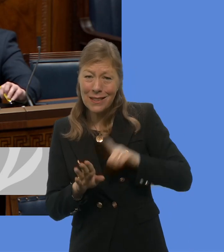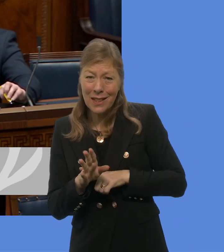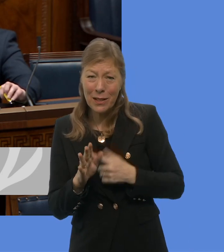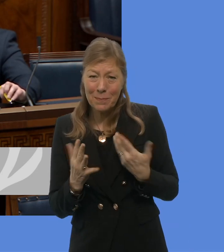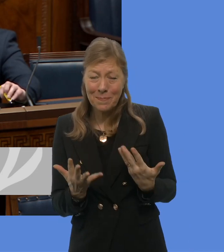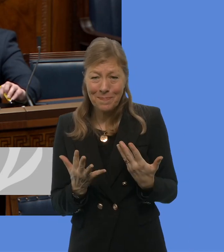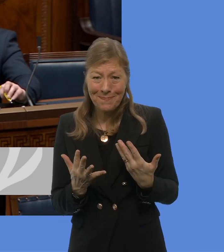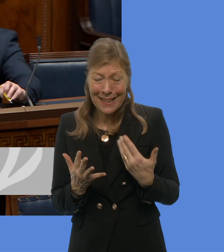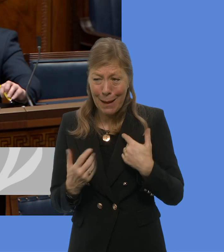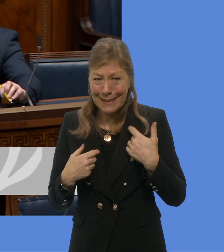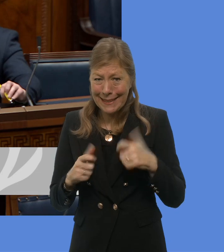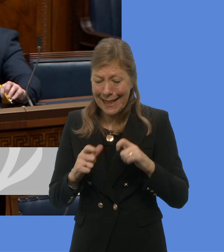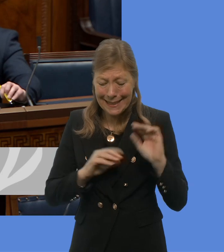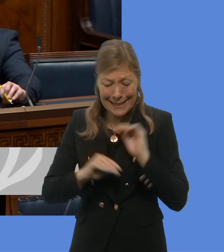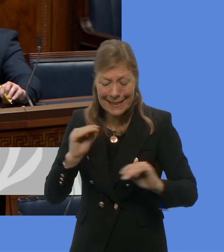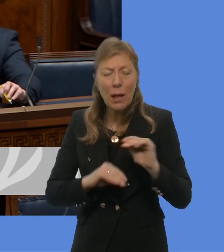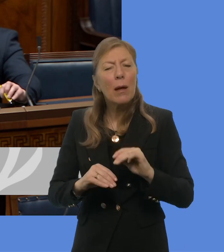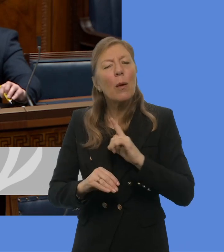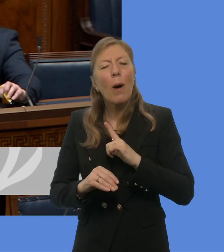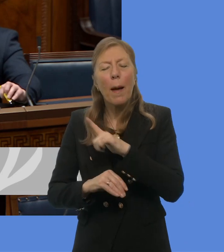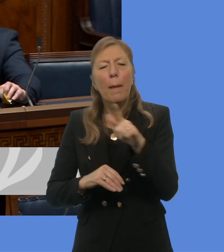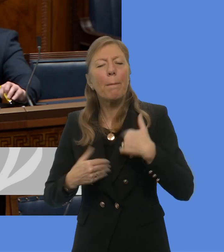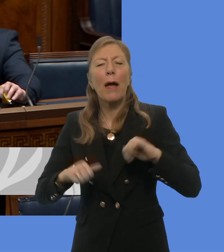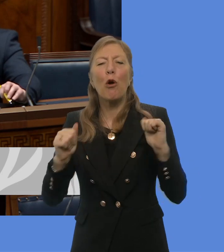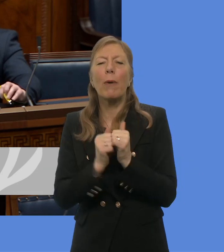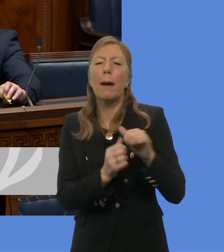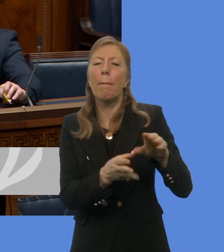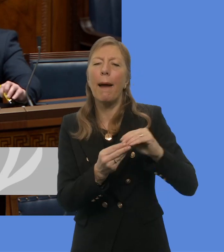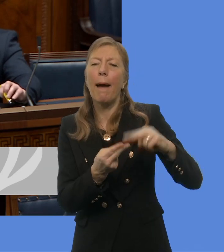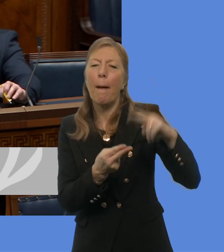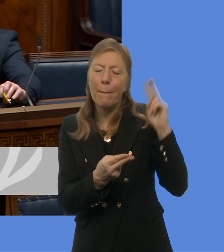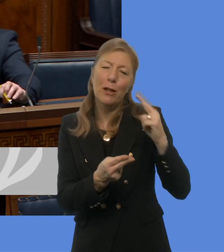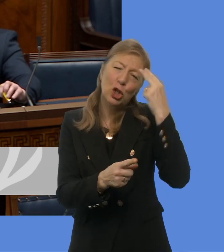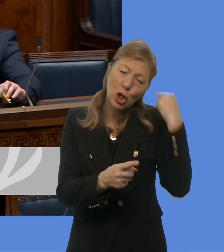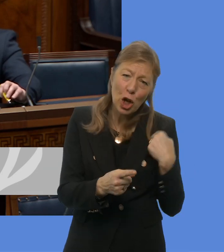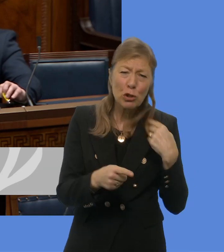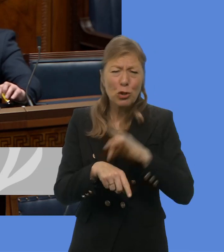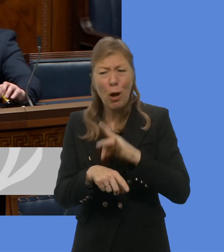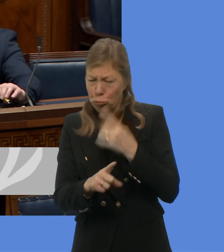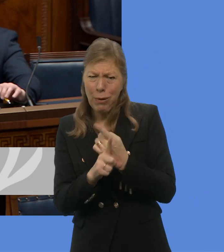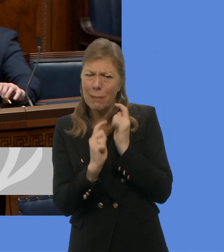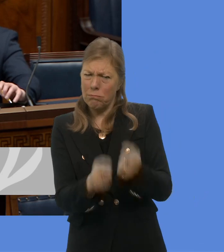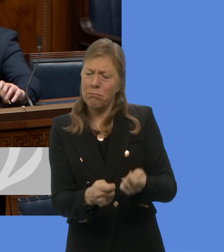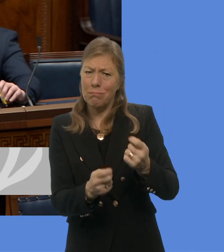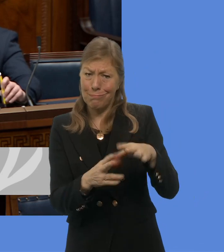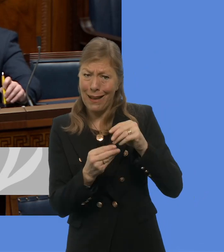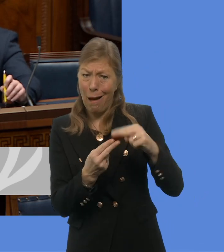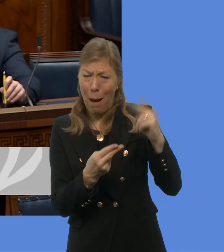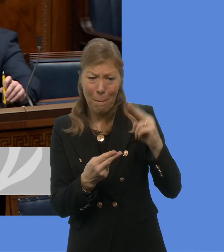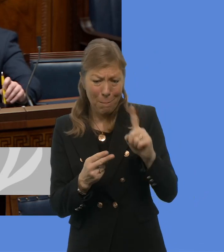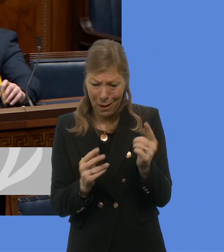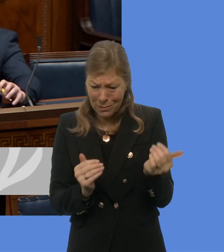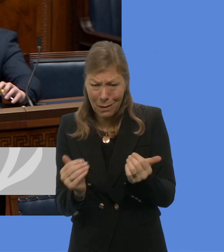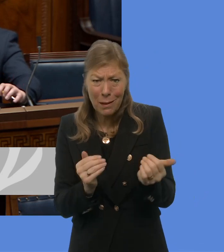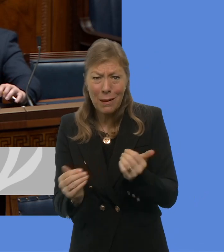hard to try and deliver the pay parity awards that are deserved by both nurses and doctors. So I don't want to